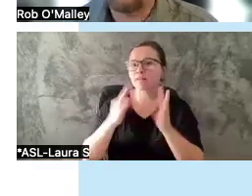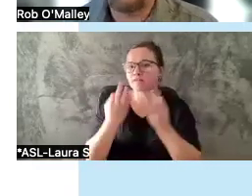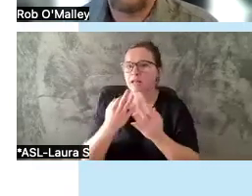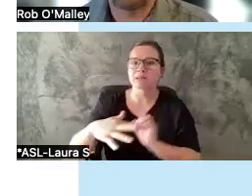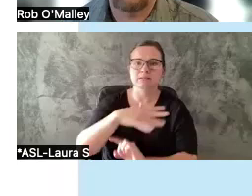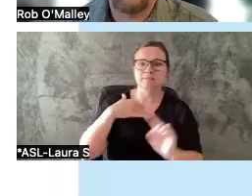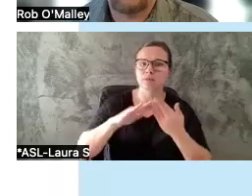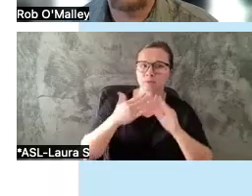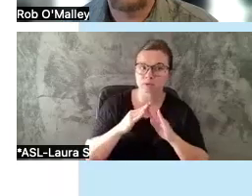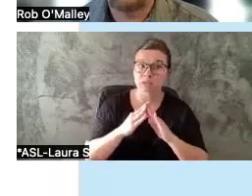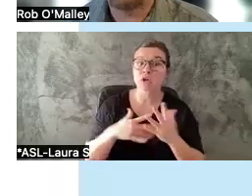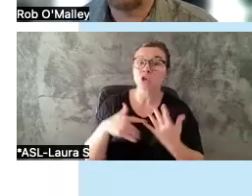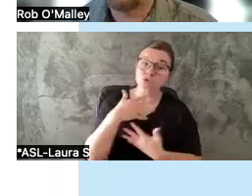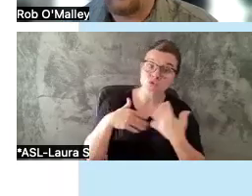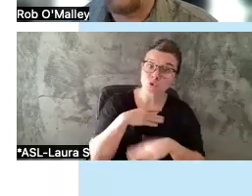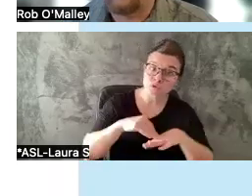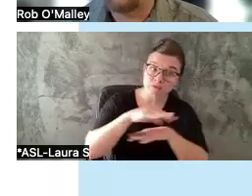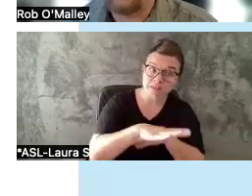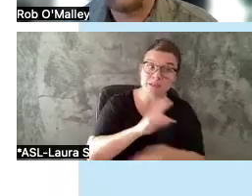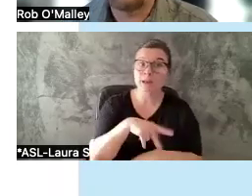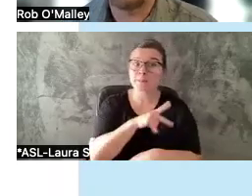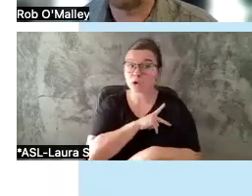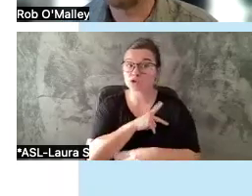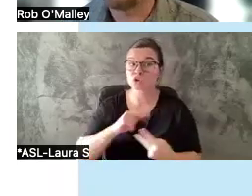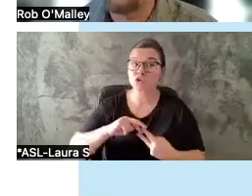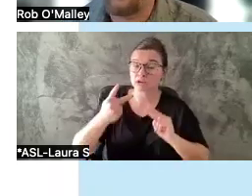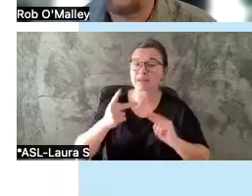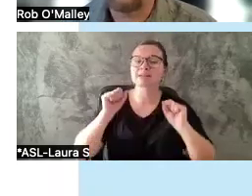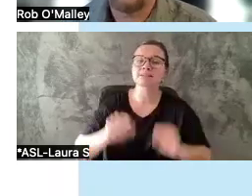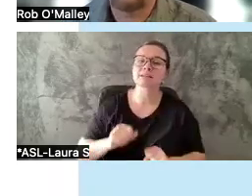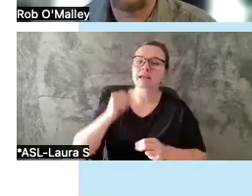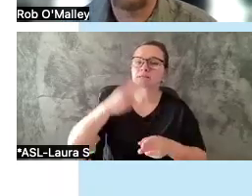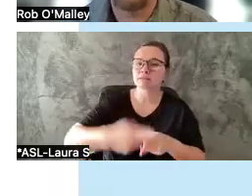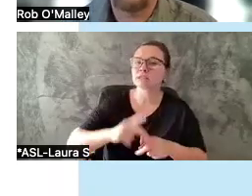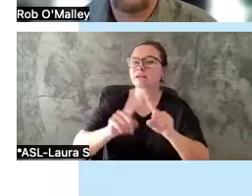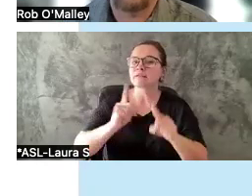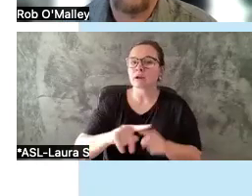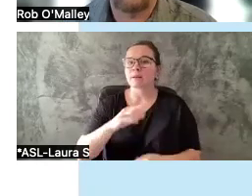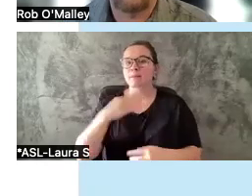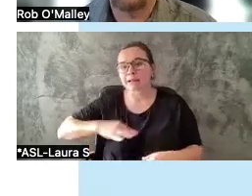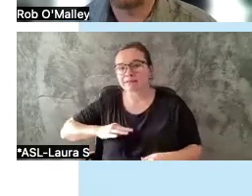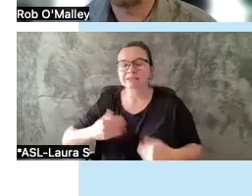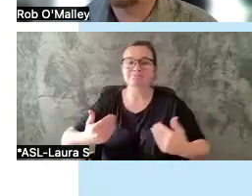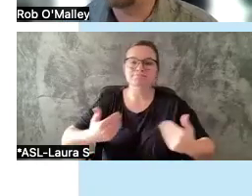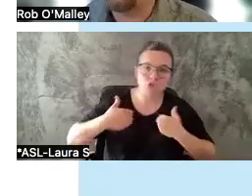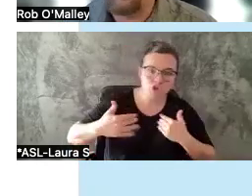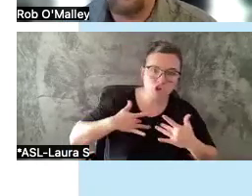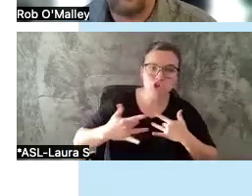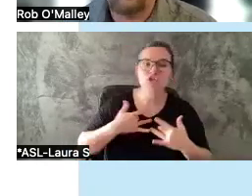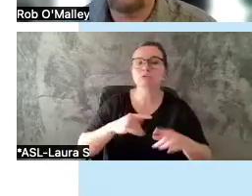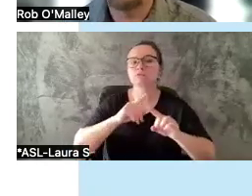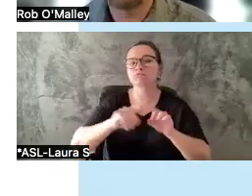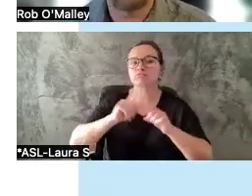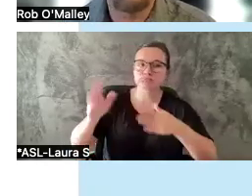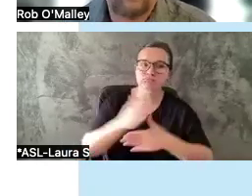to the social impacts of genetics, personal genetics can also highlight benefits and concerns related to the use of genetic technologies, ranging from